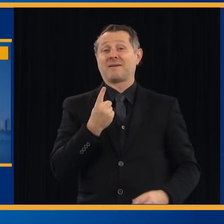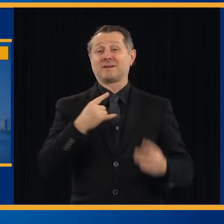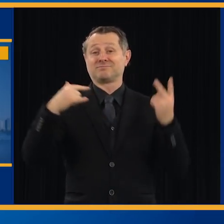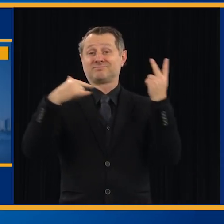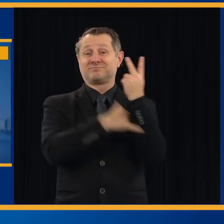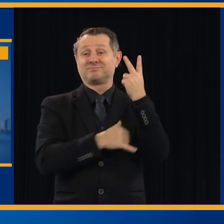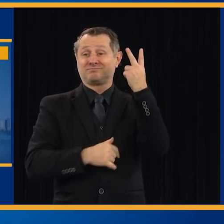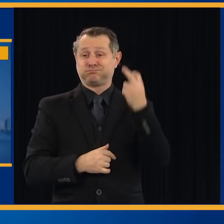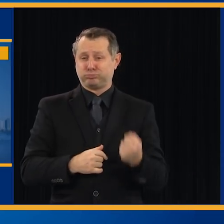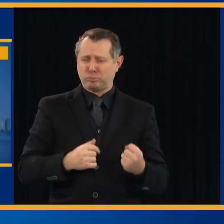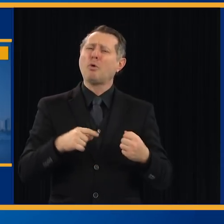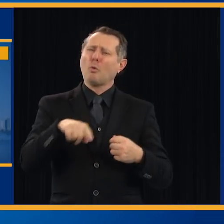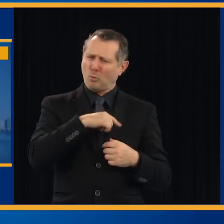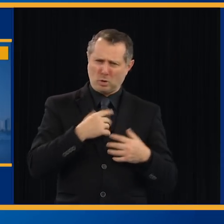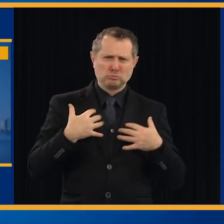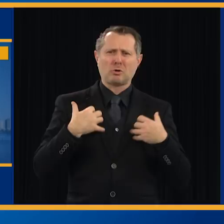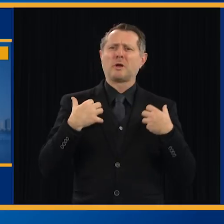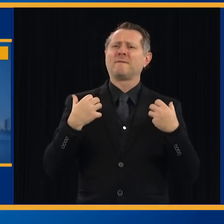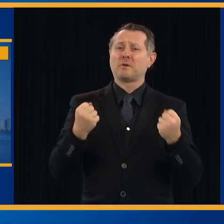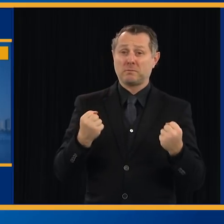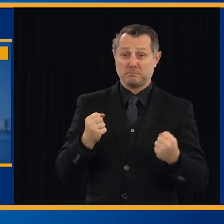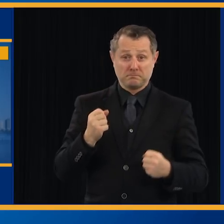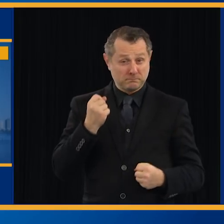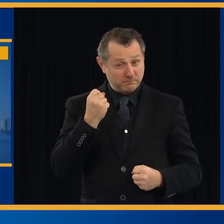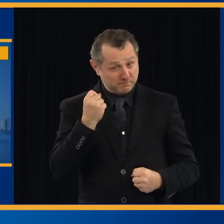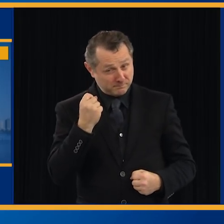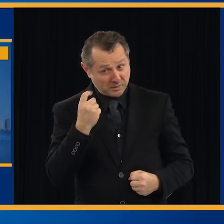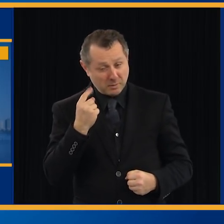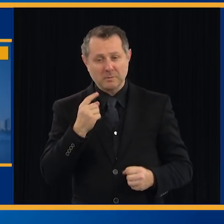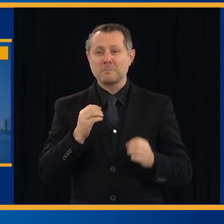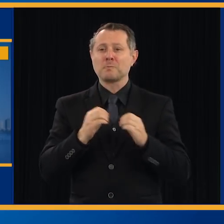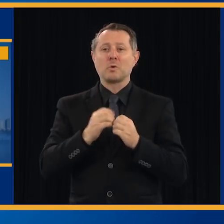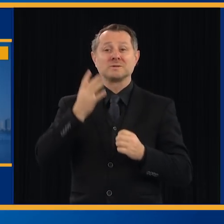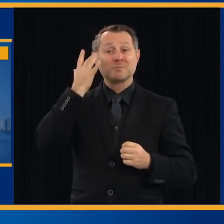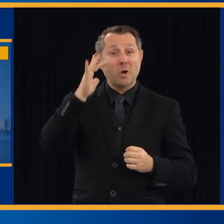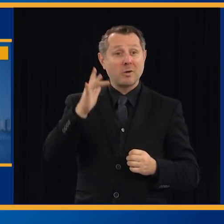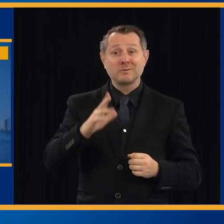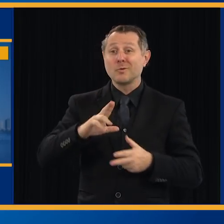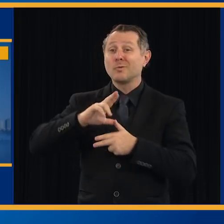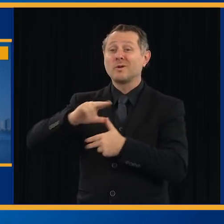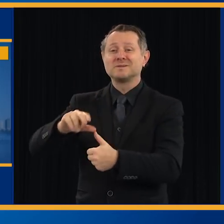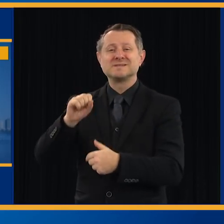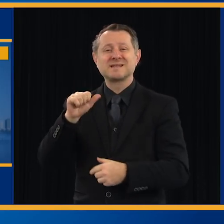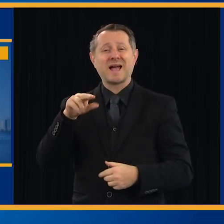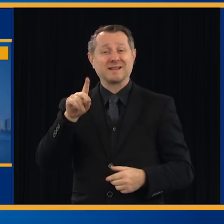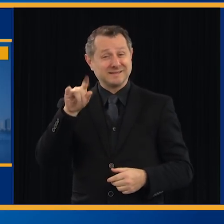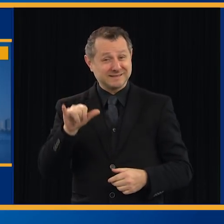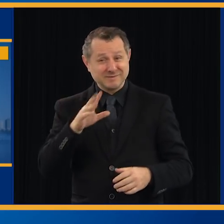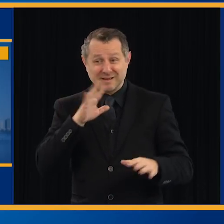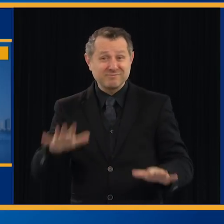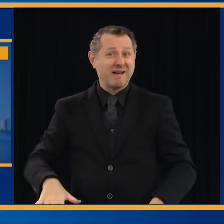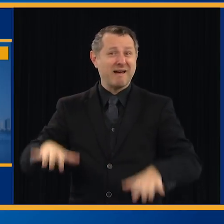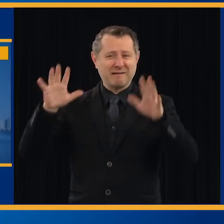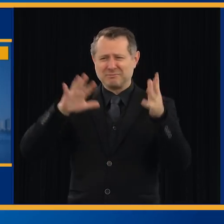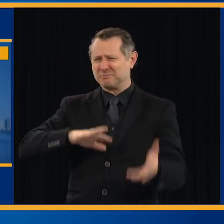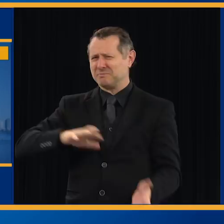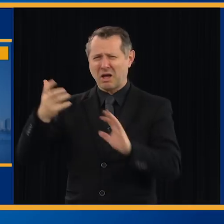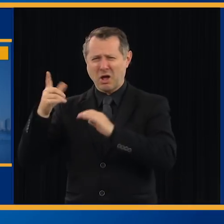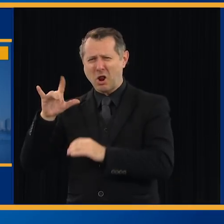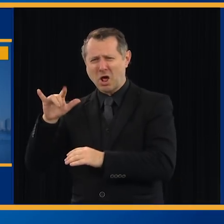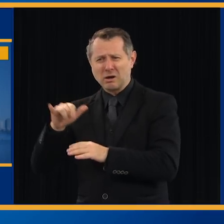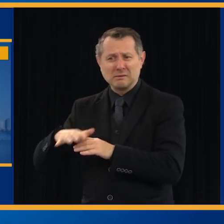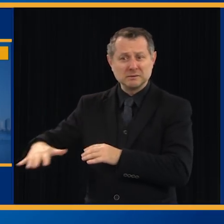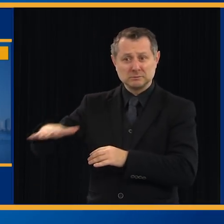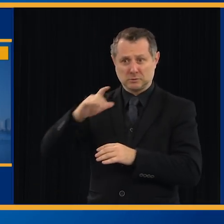back. We built back different. We built back smarter. We had Hurricane Sandy, devastated Long Island. I was